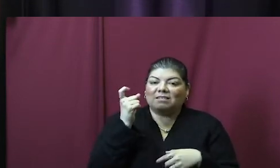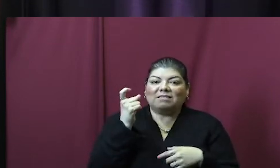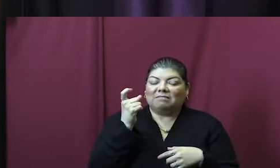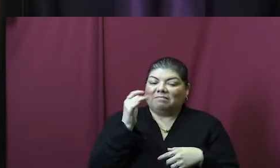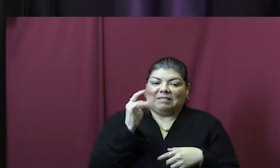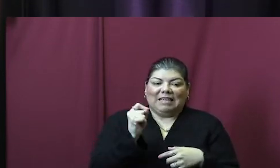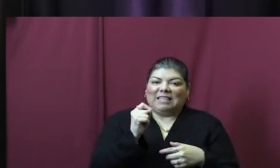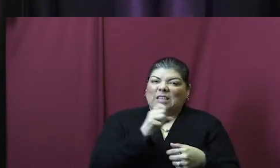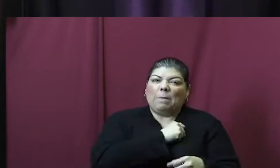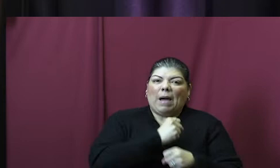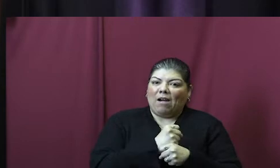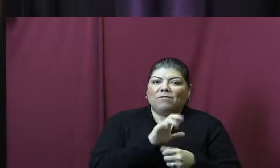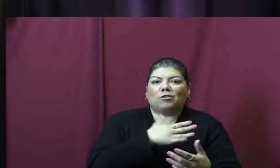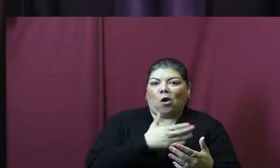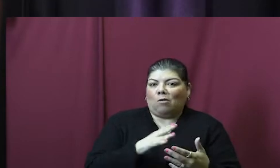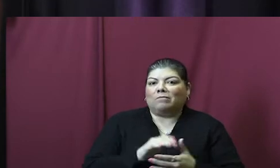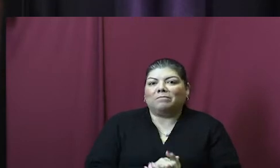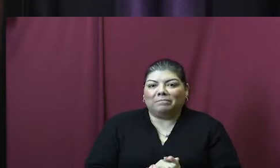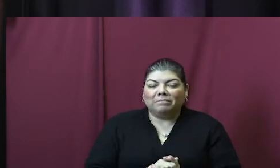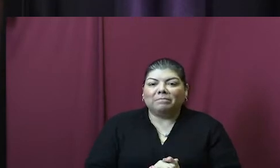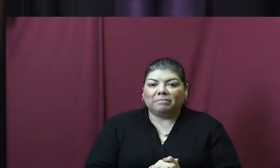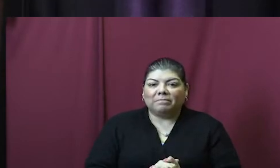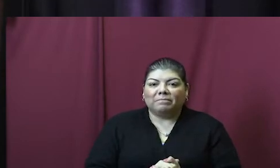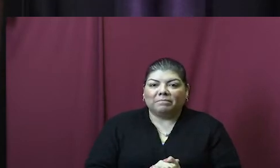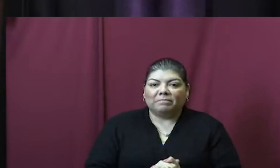because it's just a powerful song.